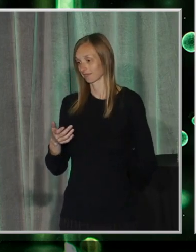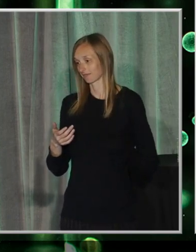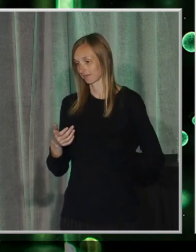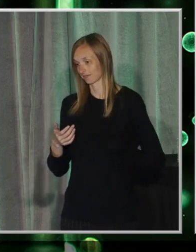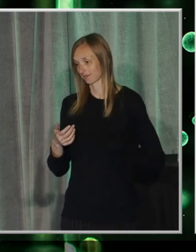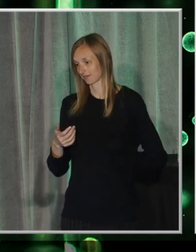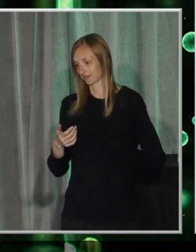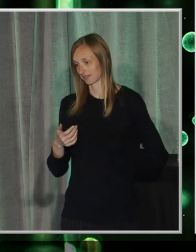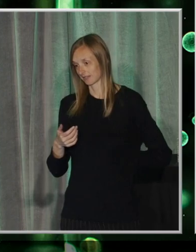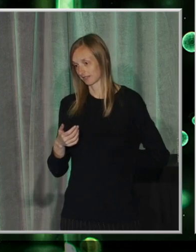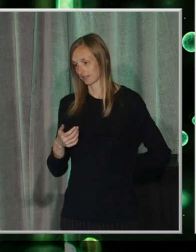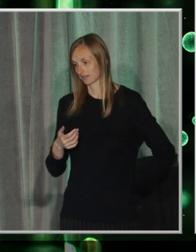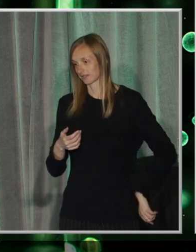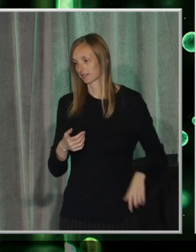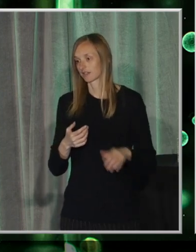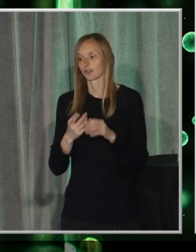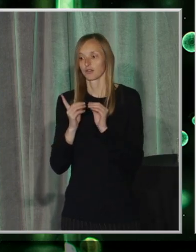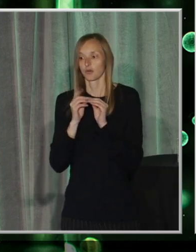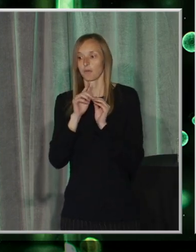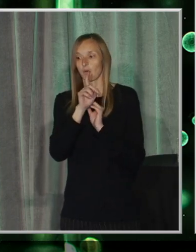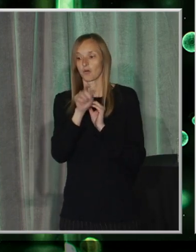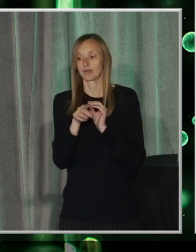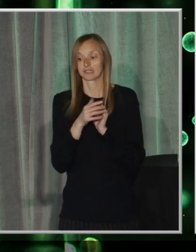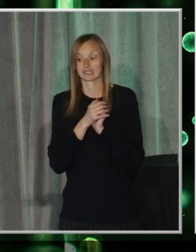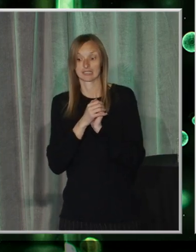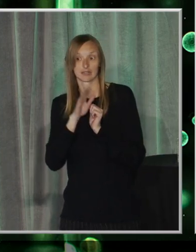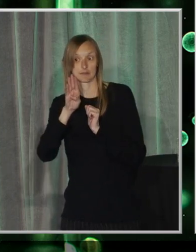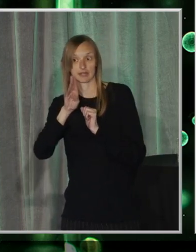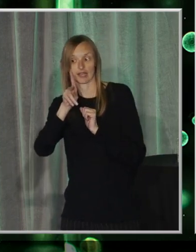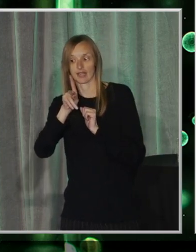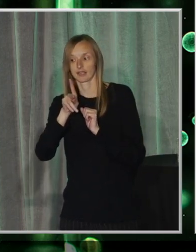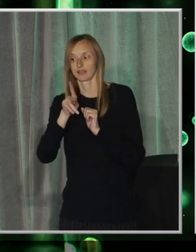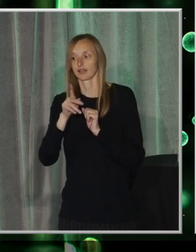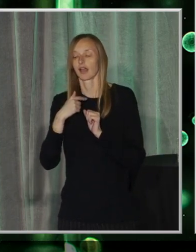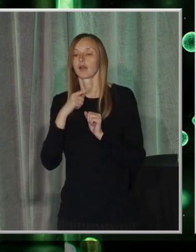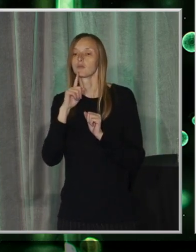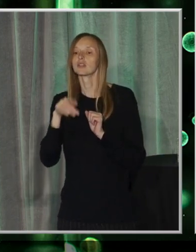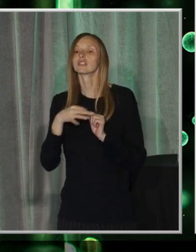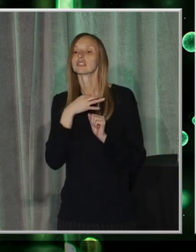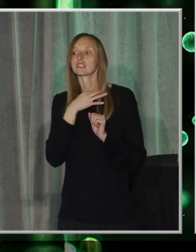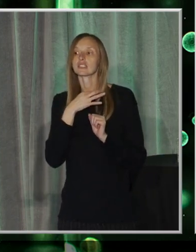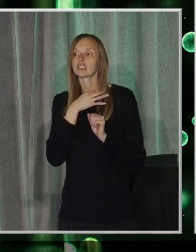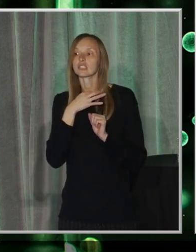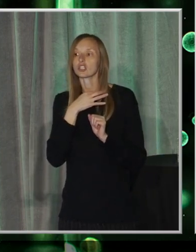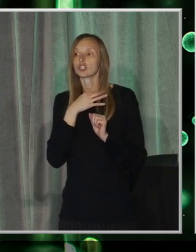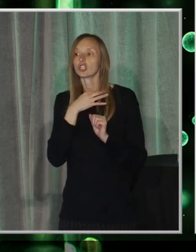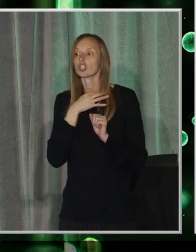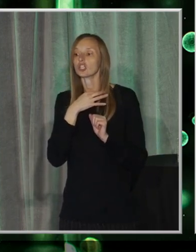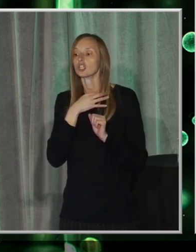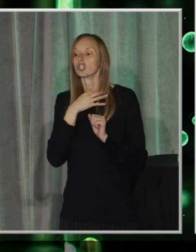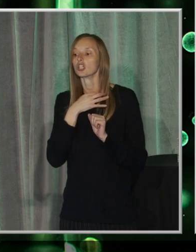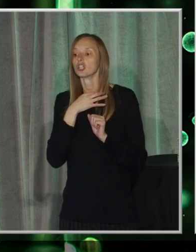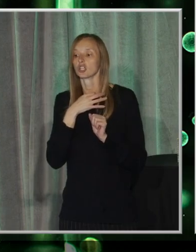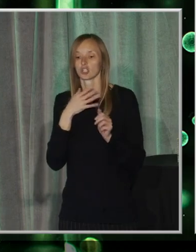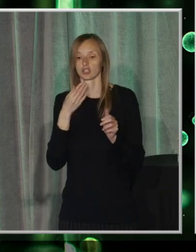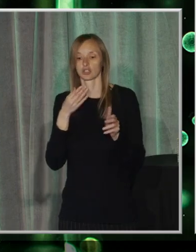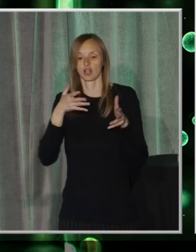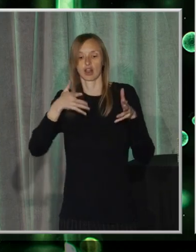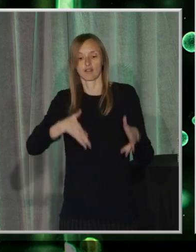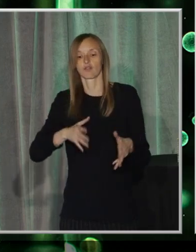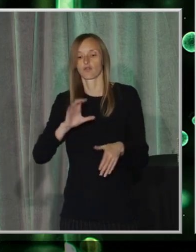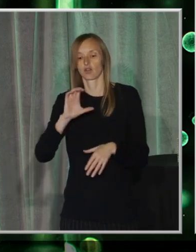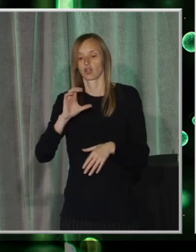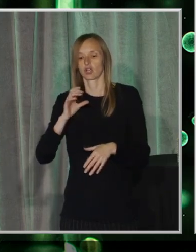Please. We have 20 seconds. Another question, you know. I'm really curious about leftover